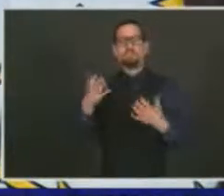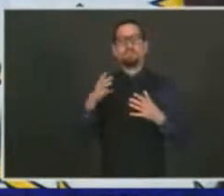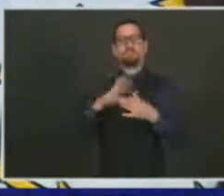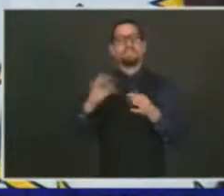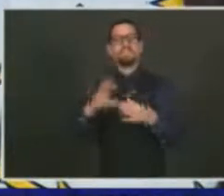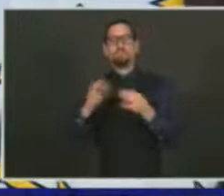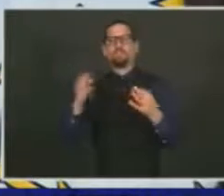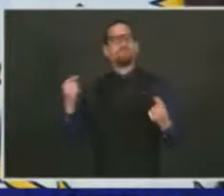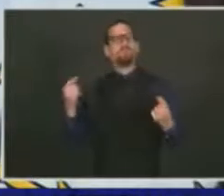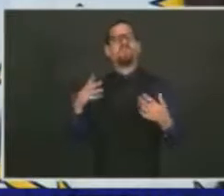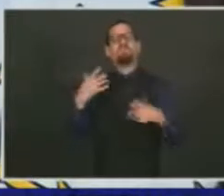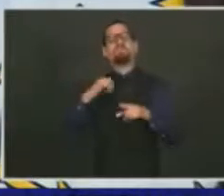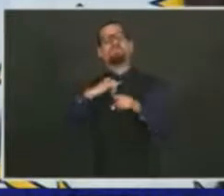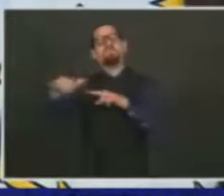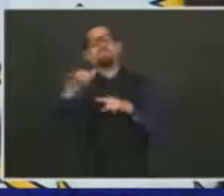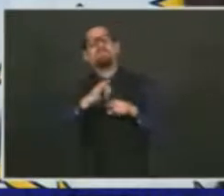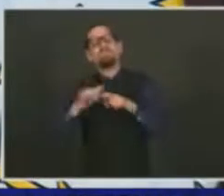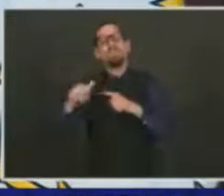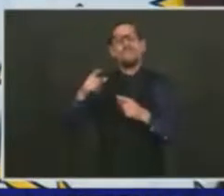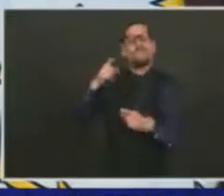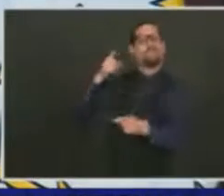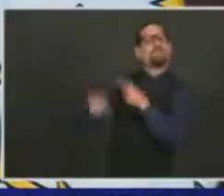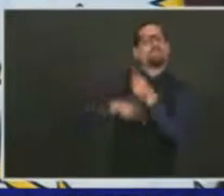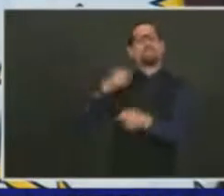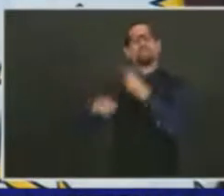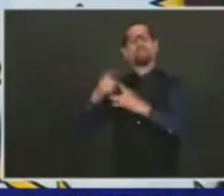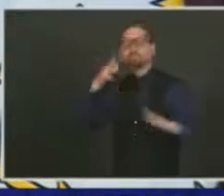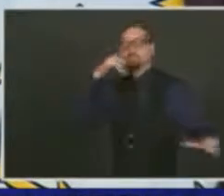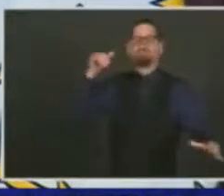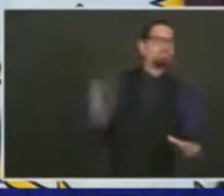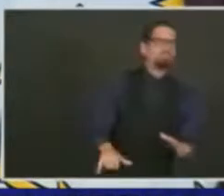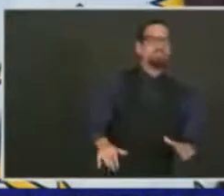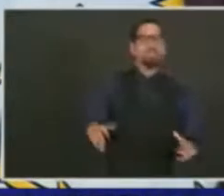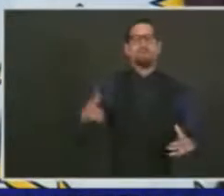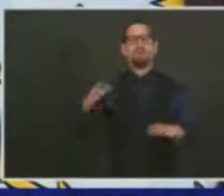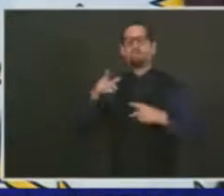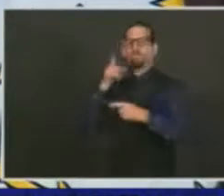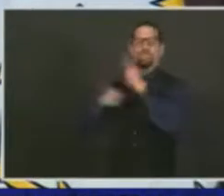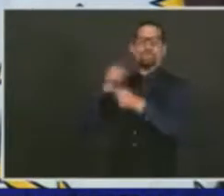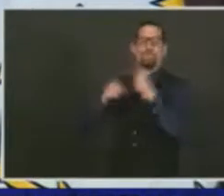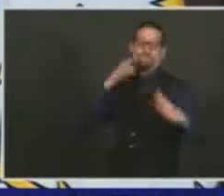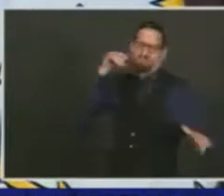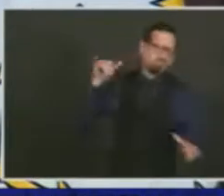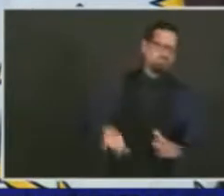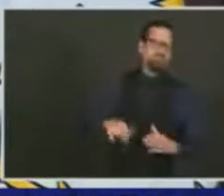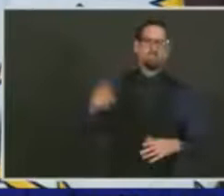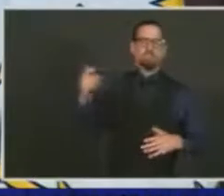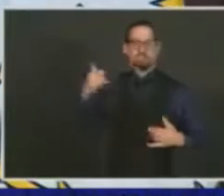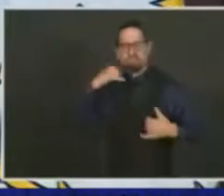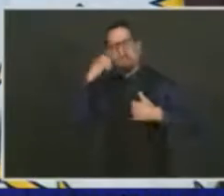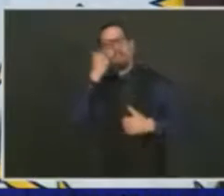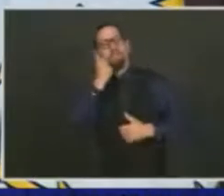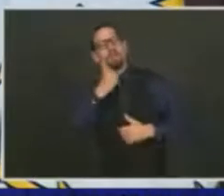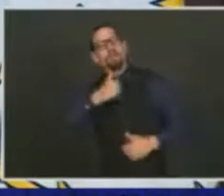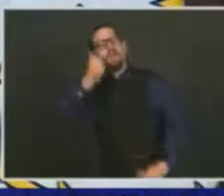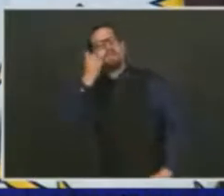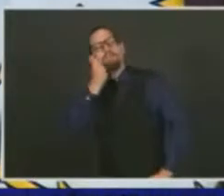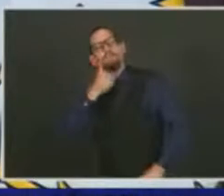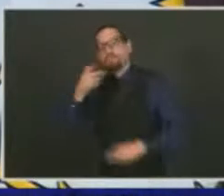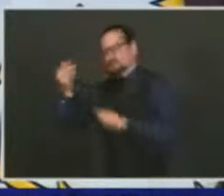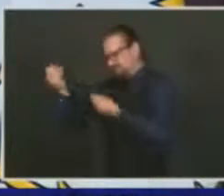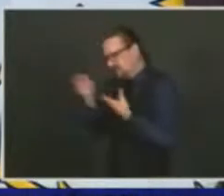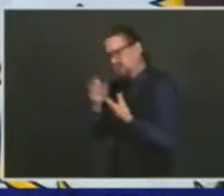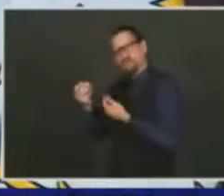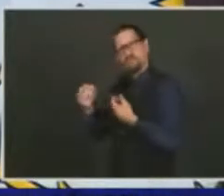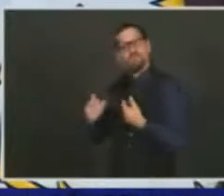screaming, swearing, hanging up the phone, just because she's asking them to who they were in contact with,